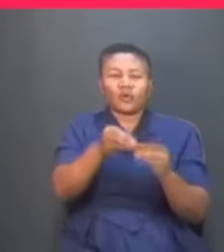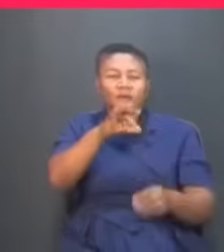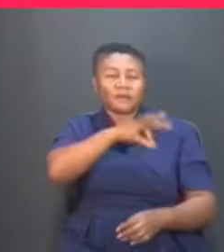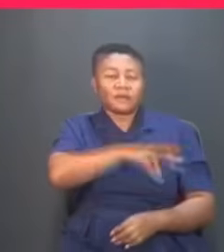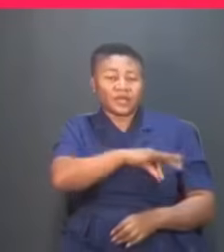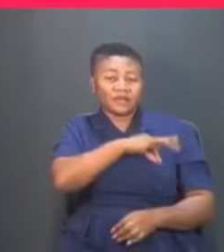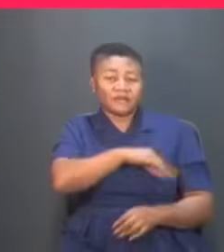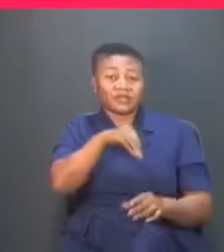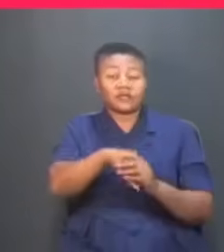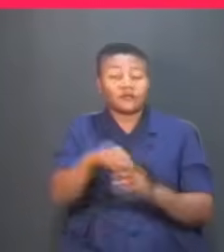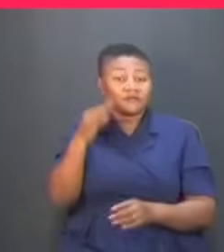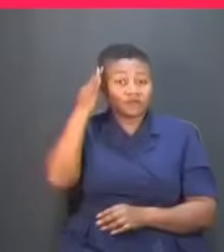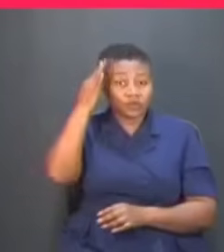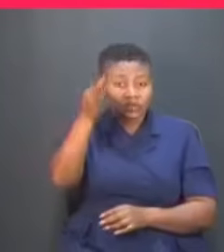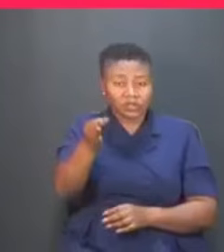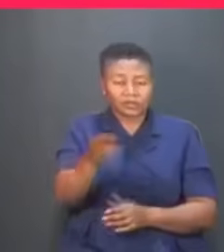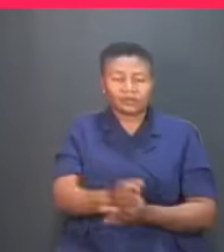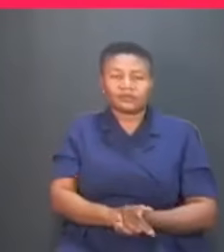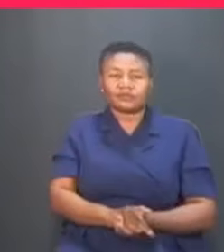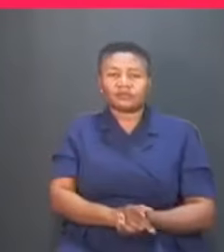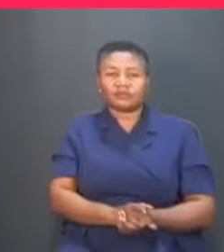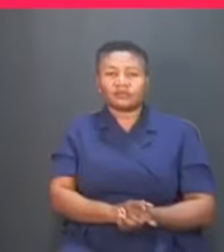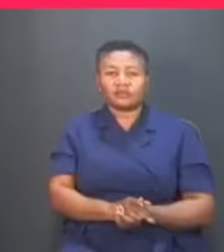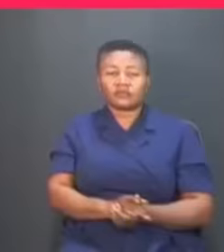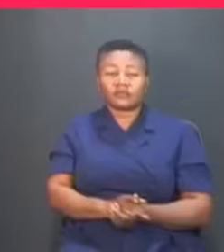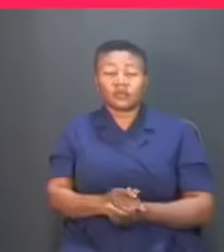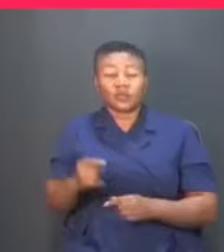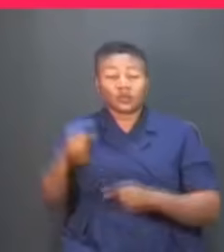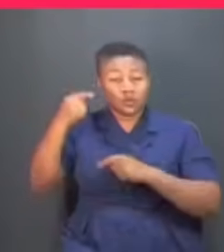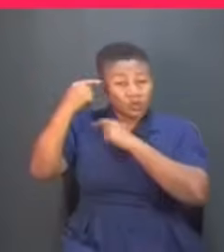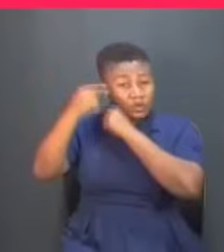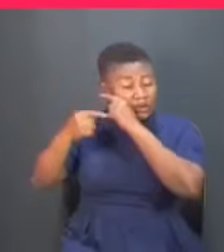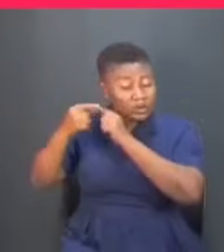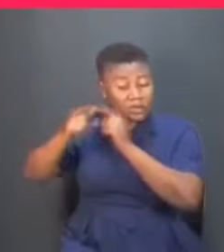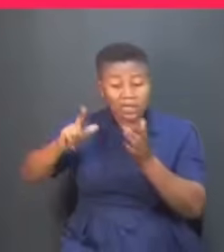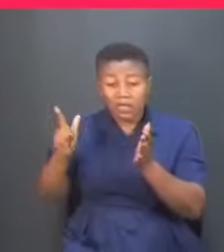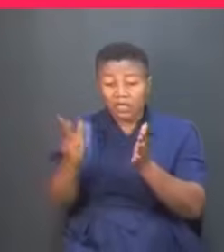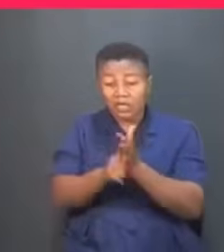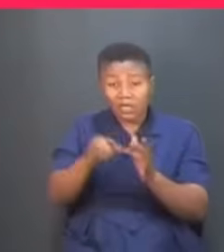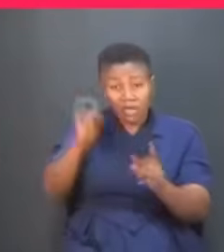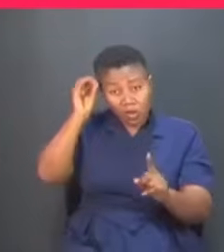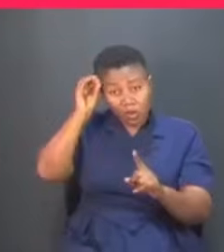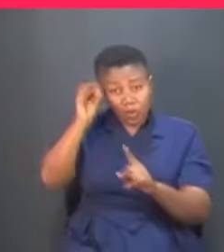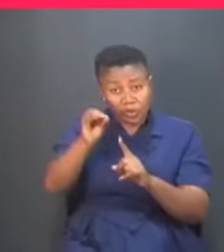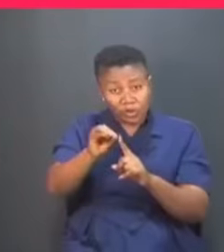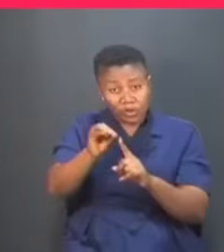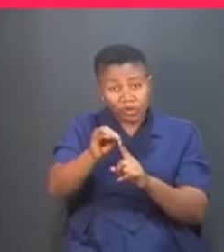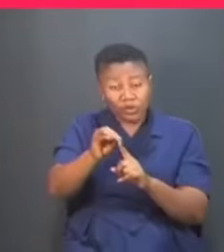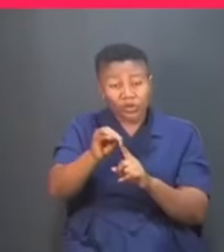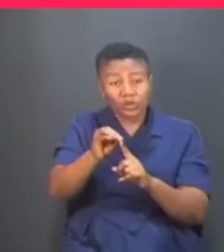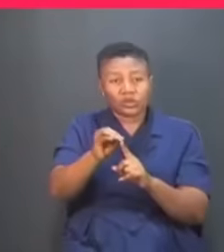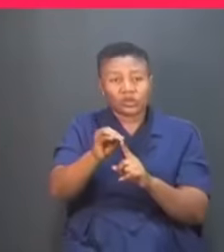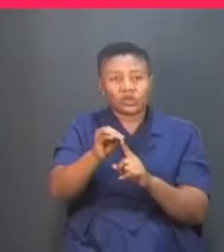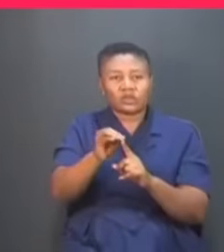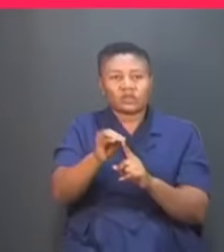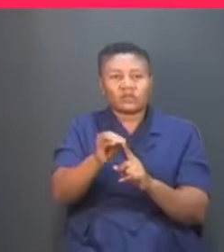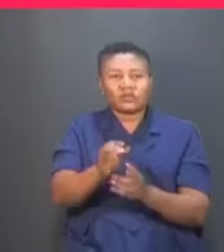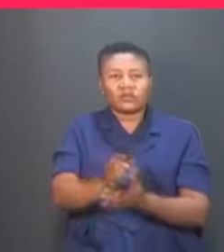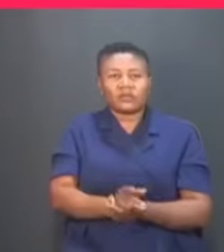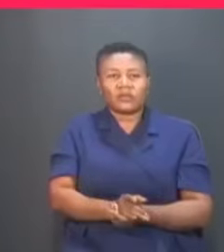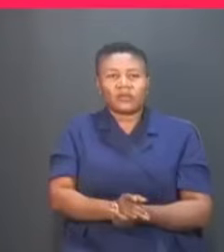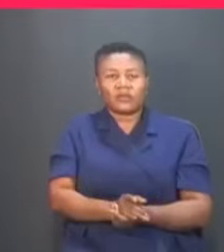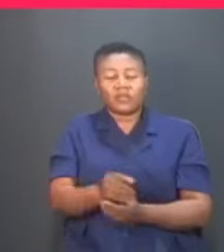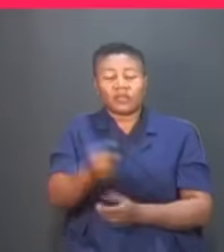term. Upon consideration of the legal opinion and the fiscal impact analysis report,